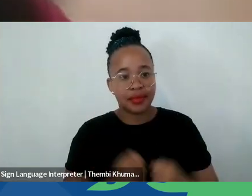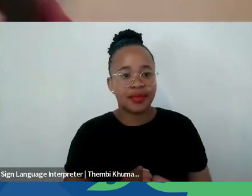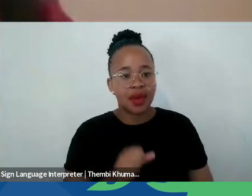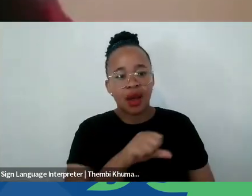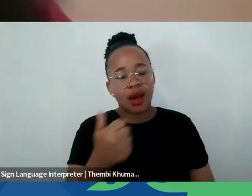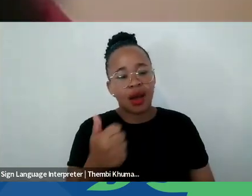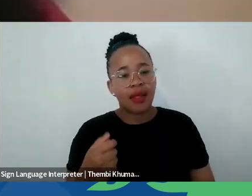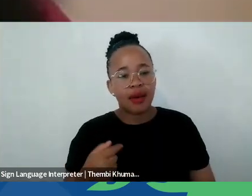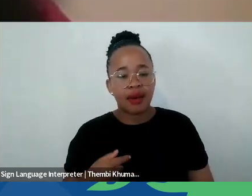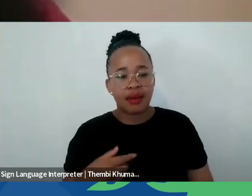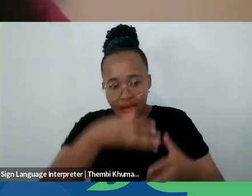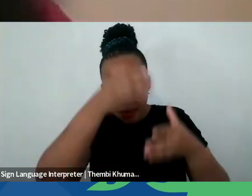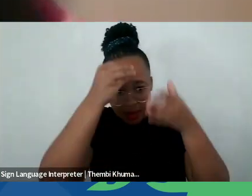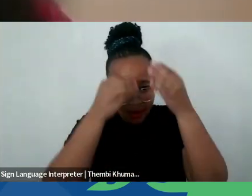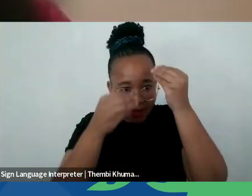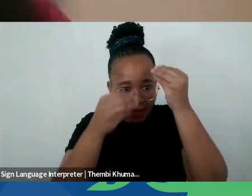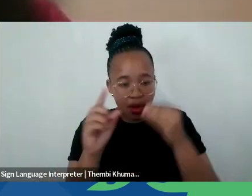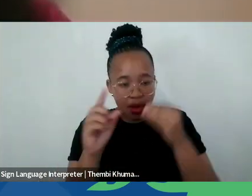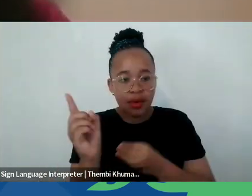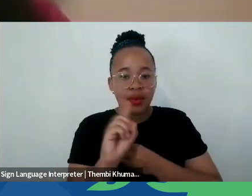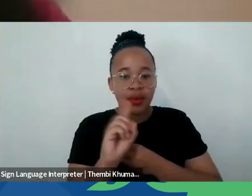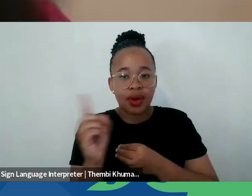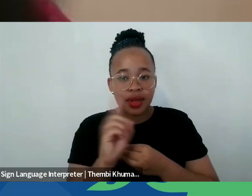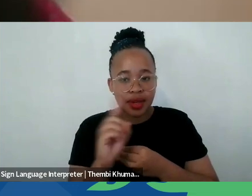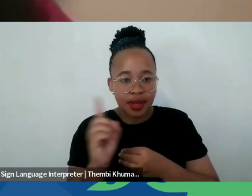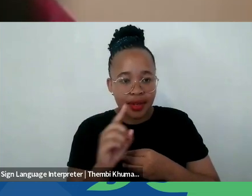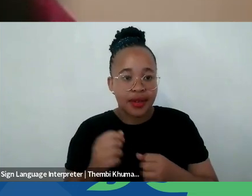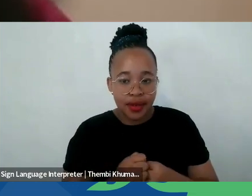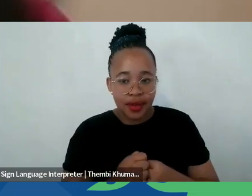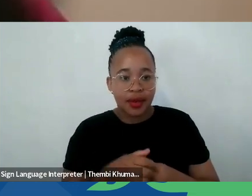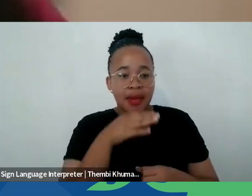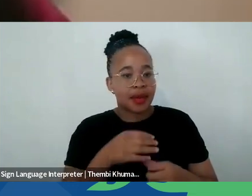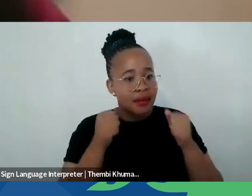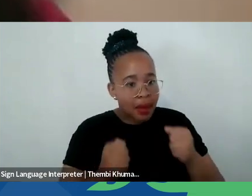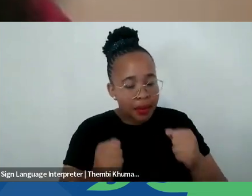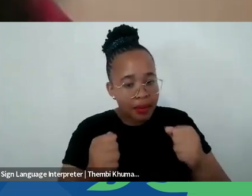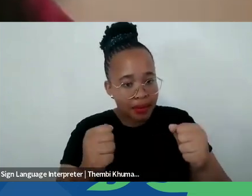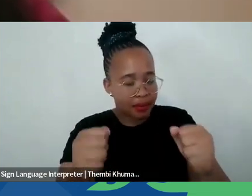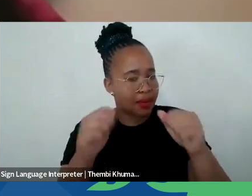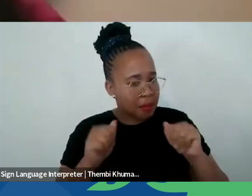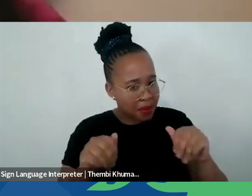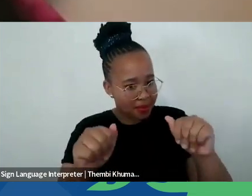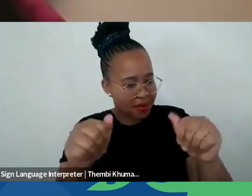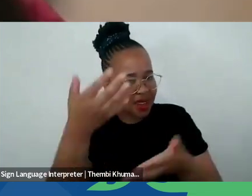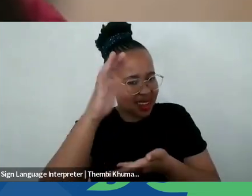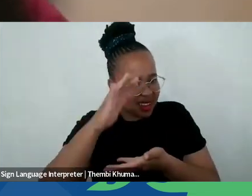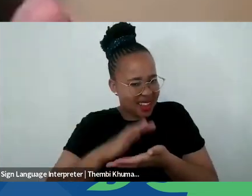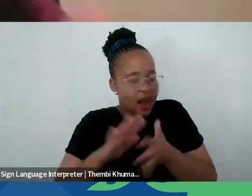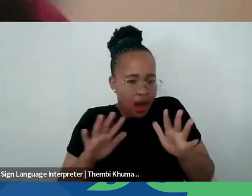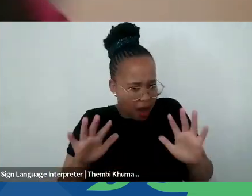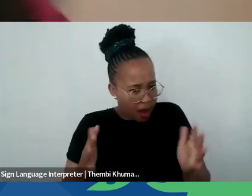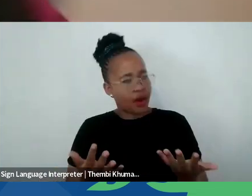end is about sustainability. The reality is harm reduction works. Harm reduction saves